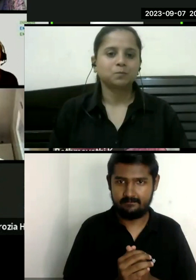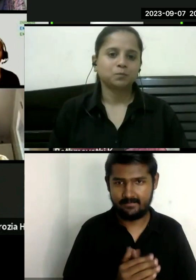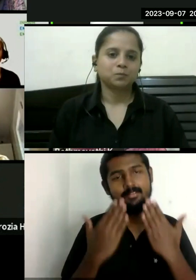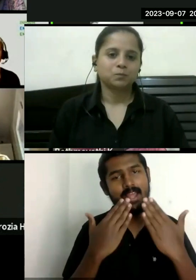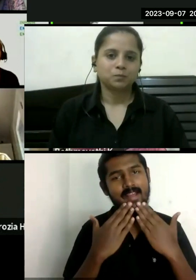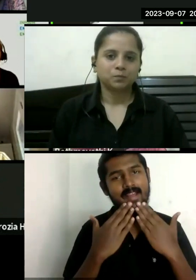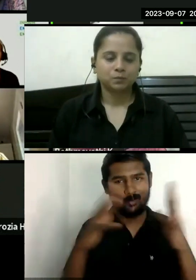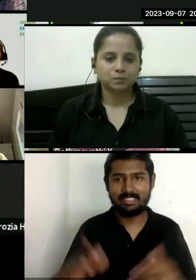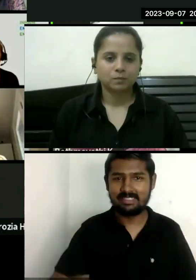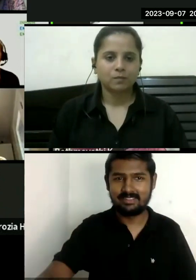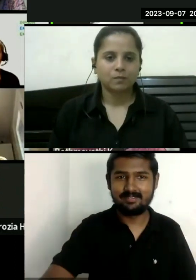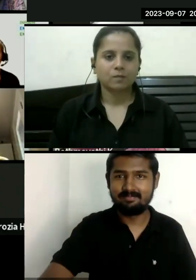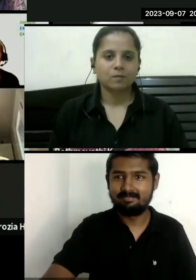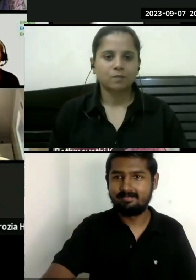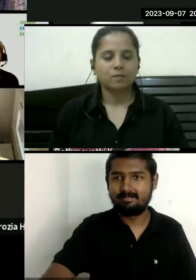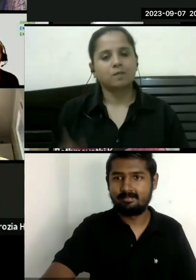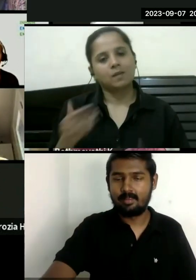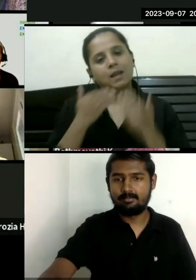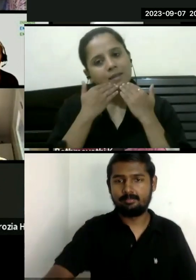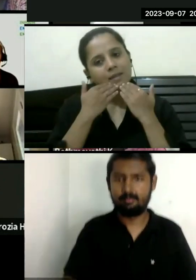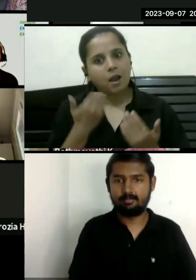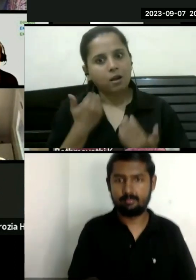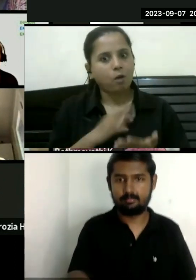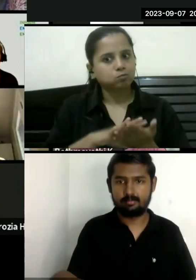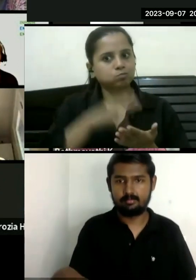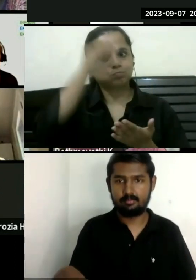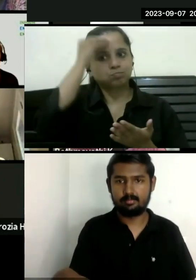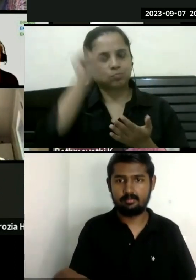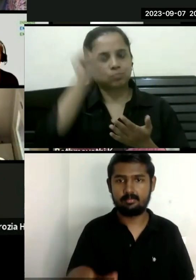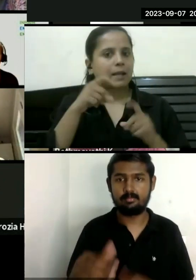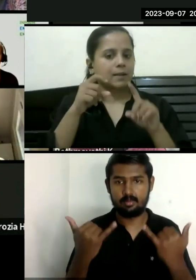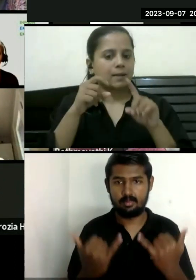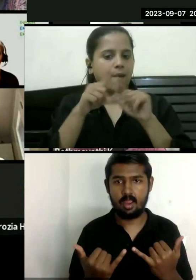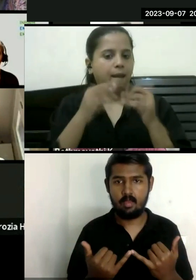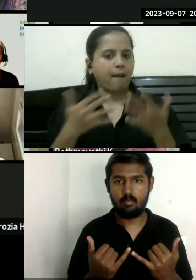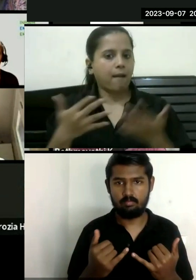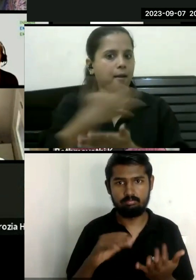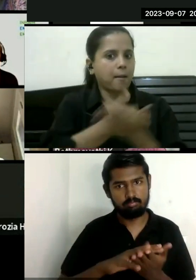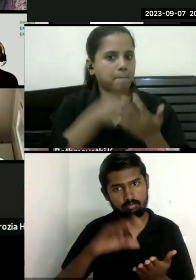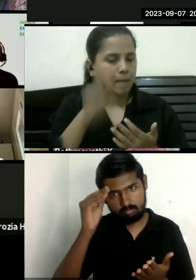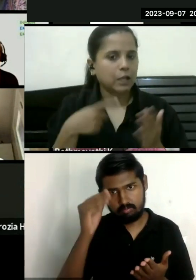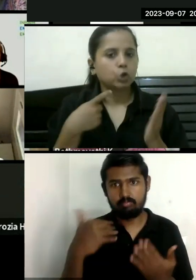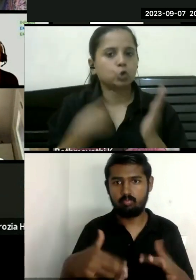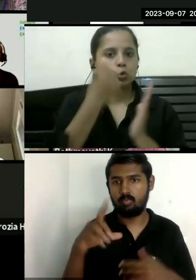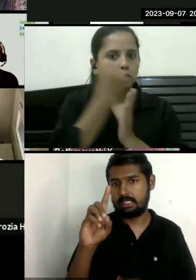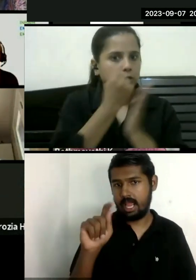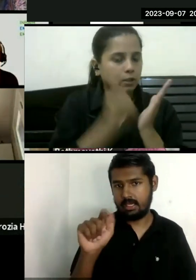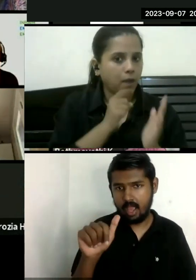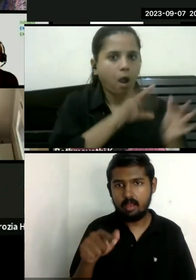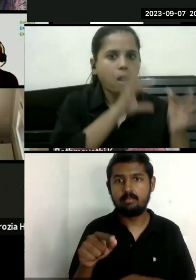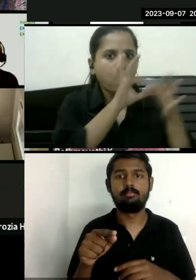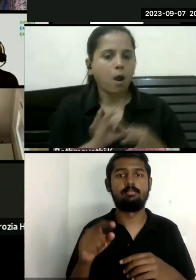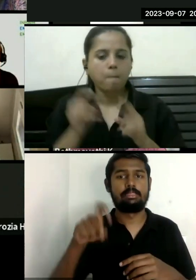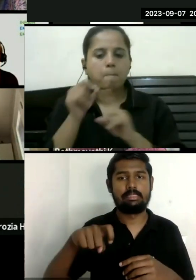Thanks, Smitha. The key takeaway message has been data, building data and registry, so that it links with the policies,